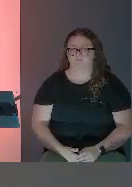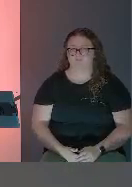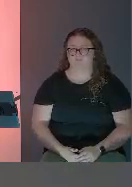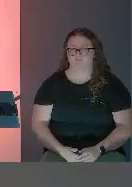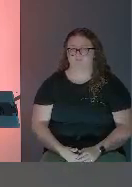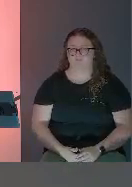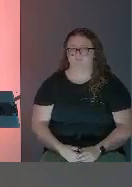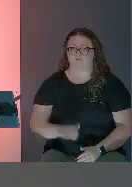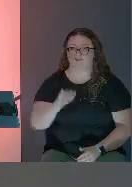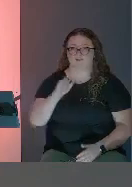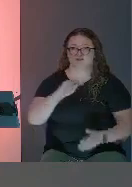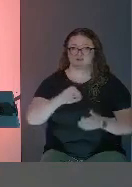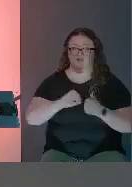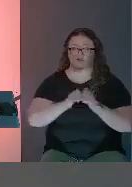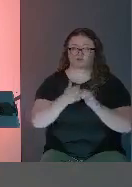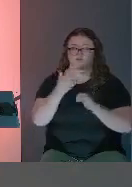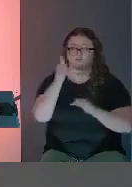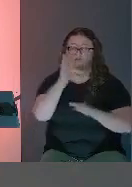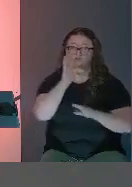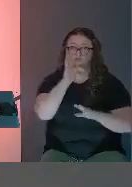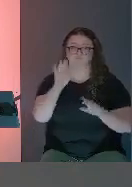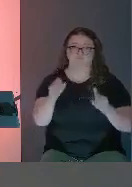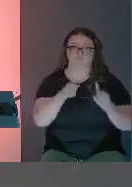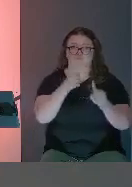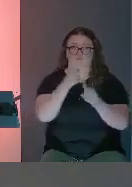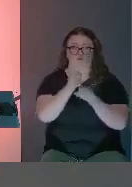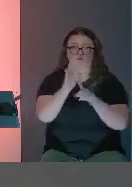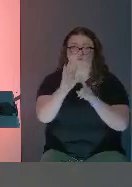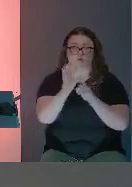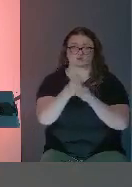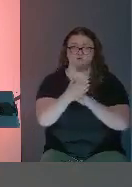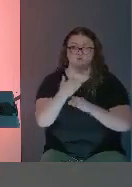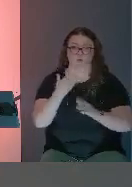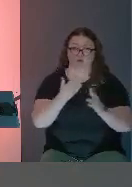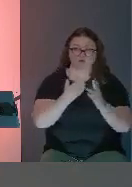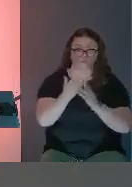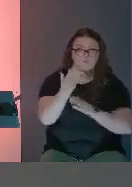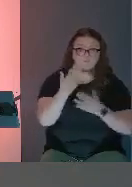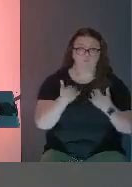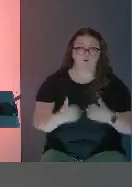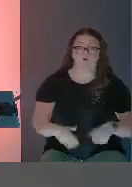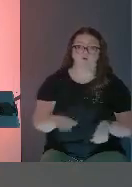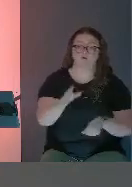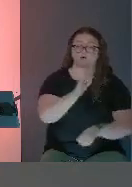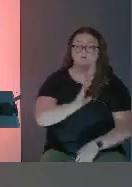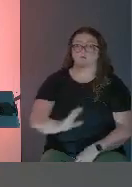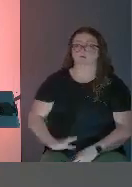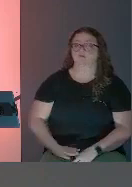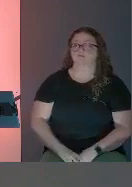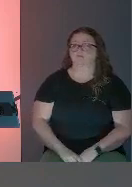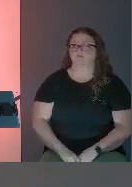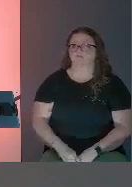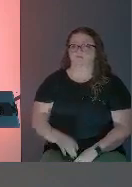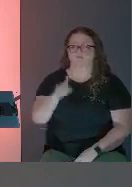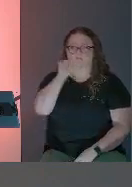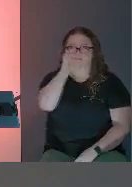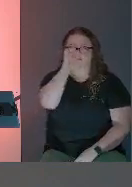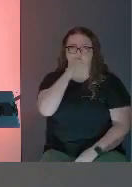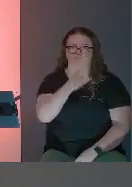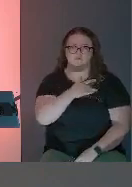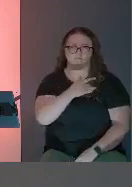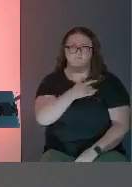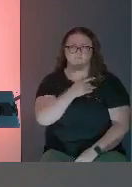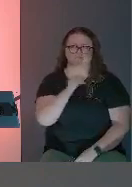through and with the body of Christ, this great mystery known as the church.